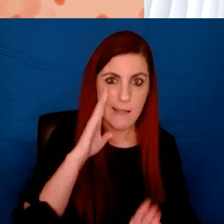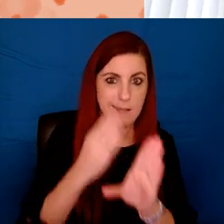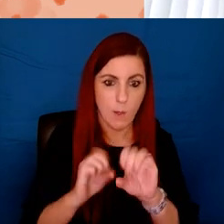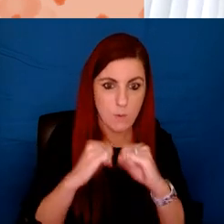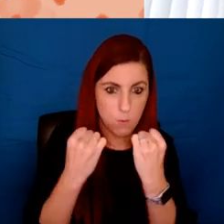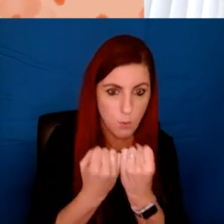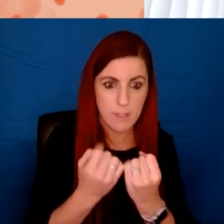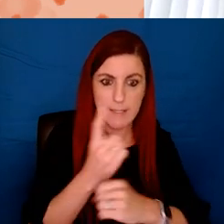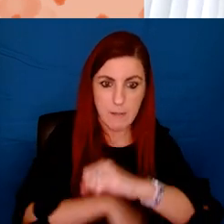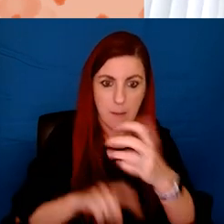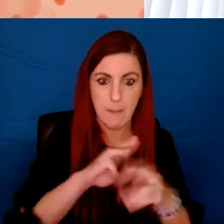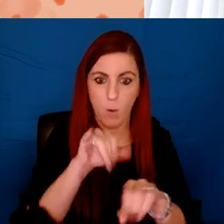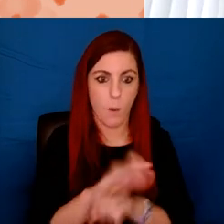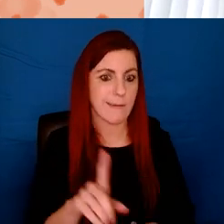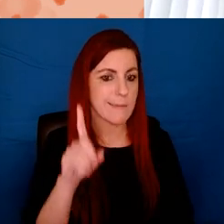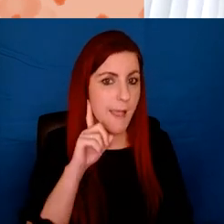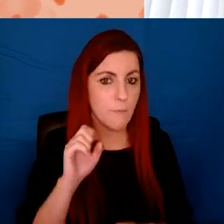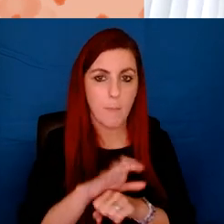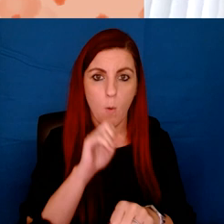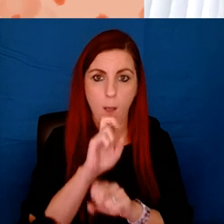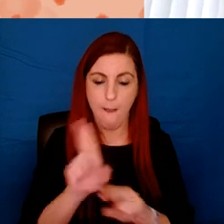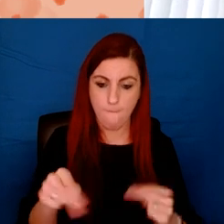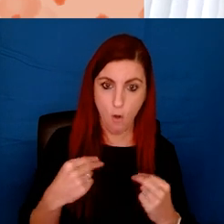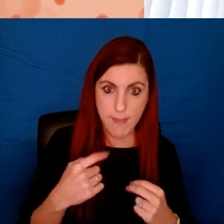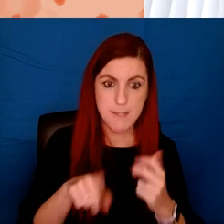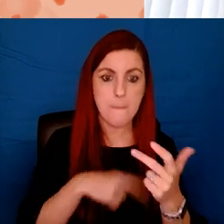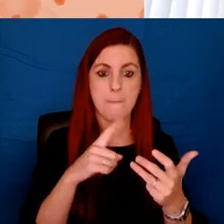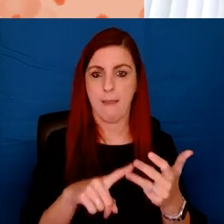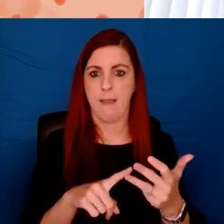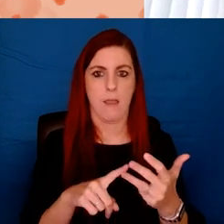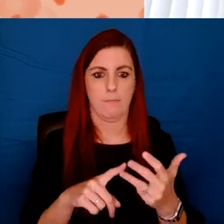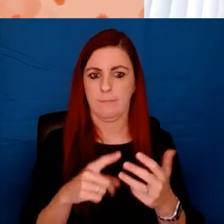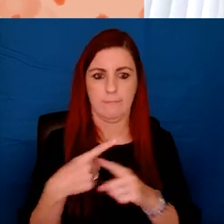psychosocial disabilities, from people who are deaf, people on the autism spectrum,